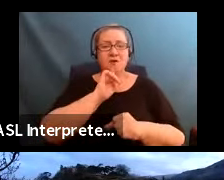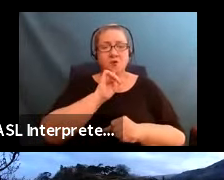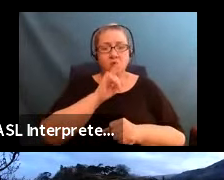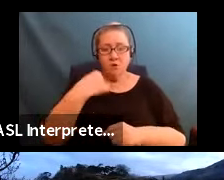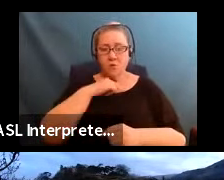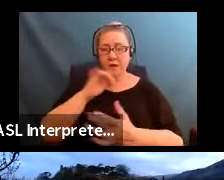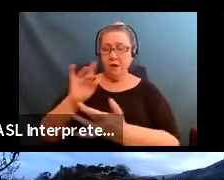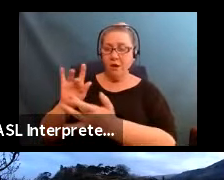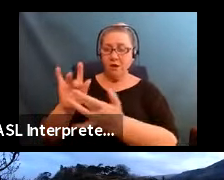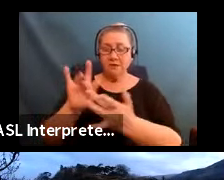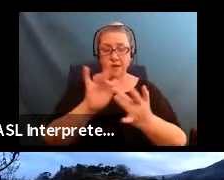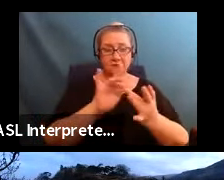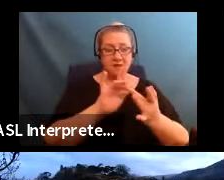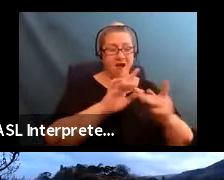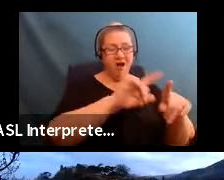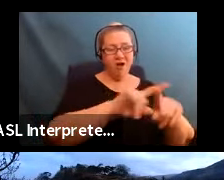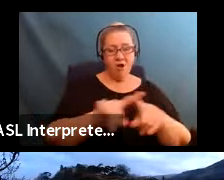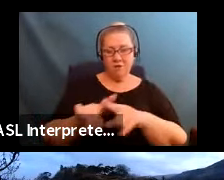want to reach.